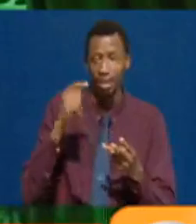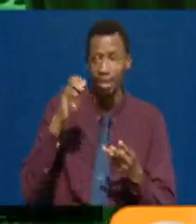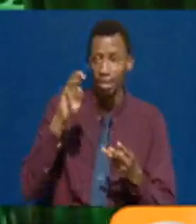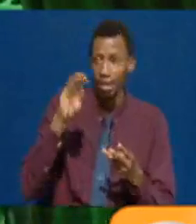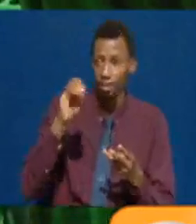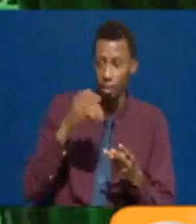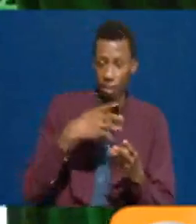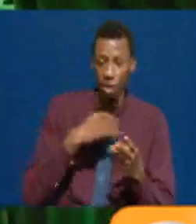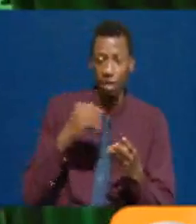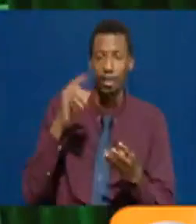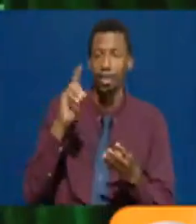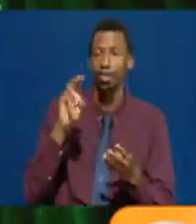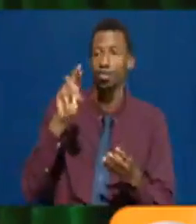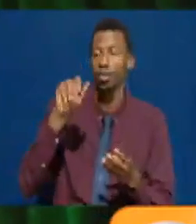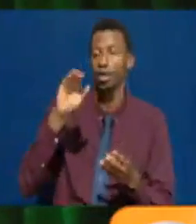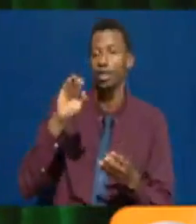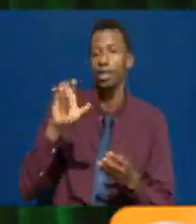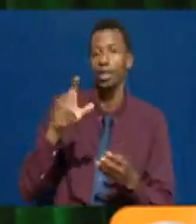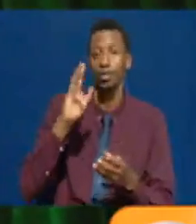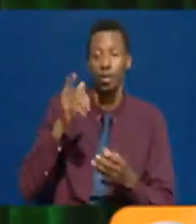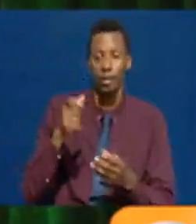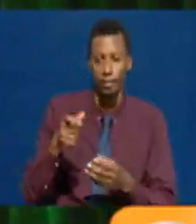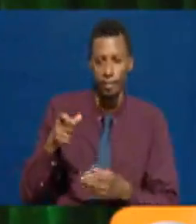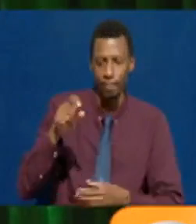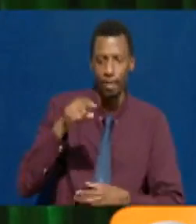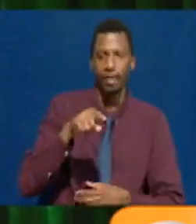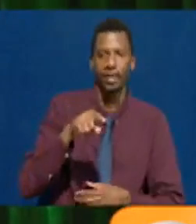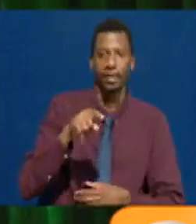industrial slag. We're going to increase this portfolio, and by